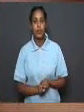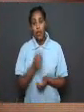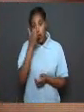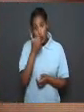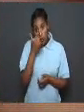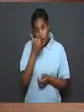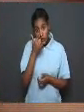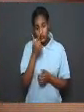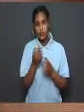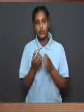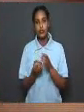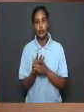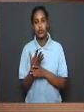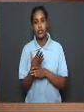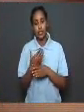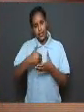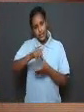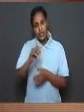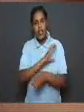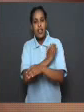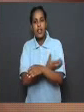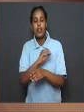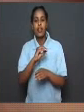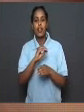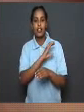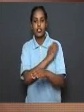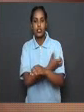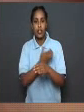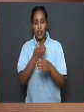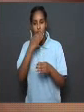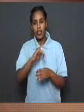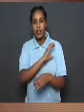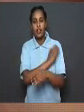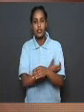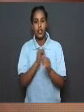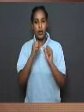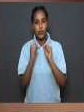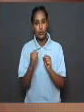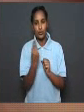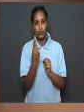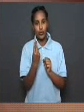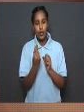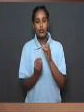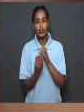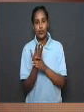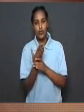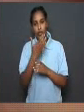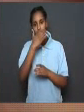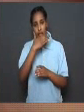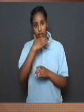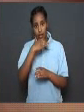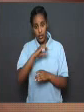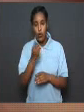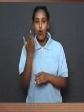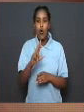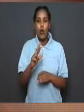Common fuels release heat energy. They can be used as a source of heat